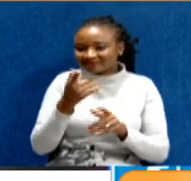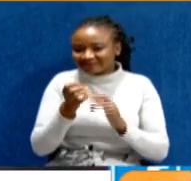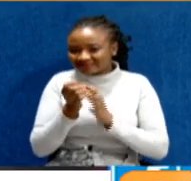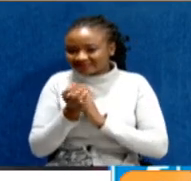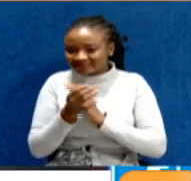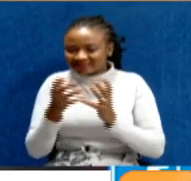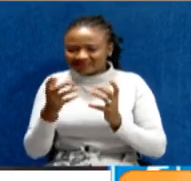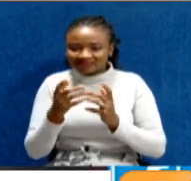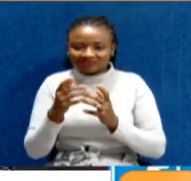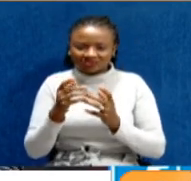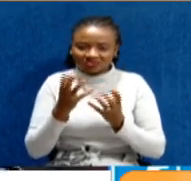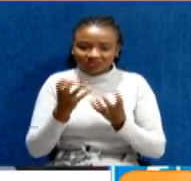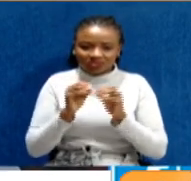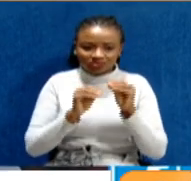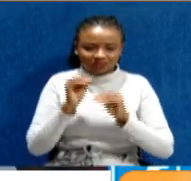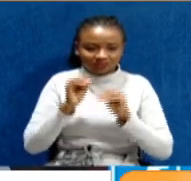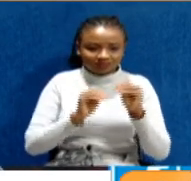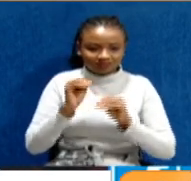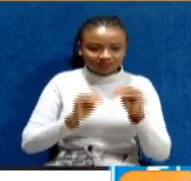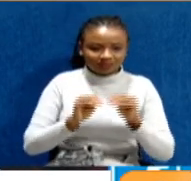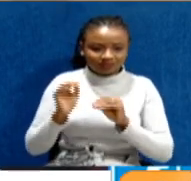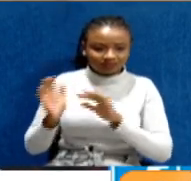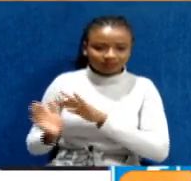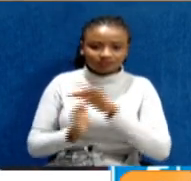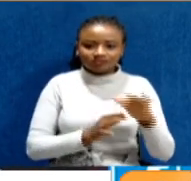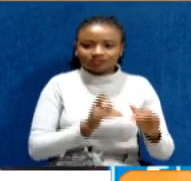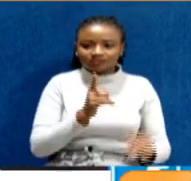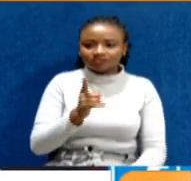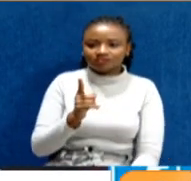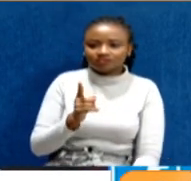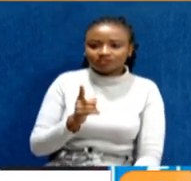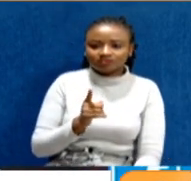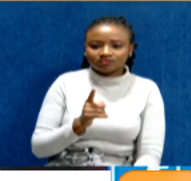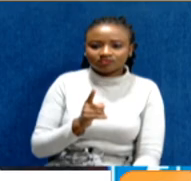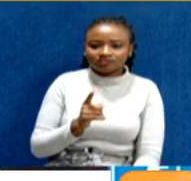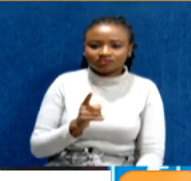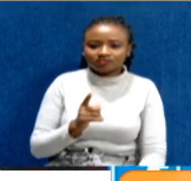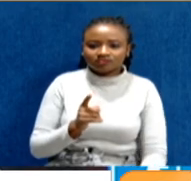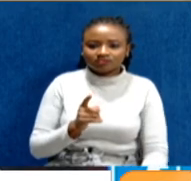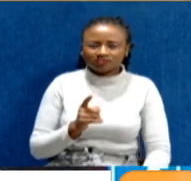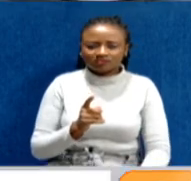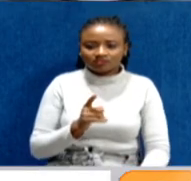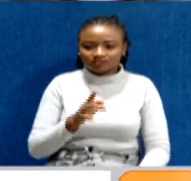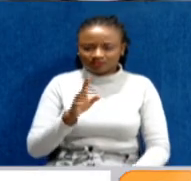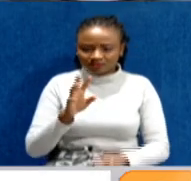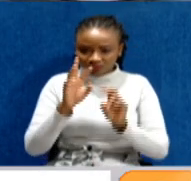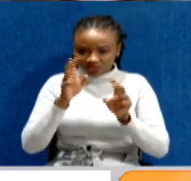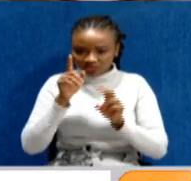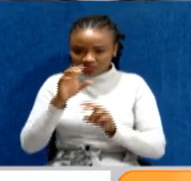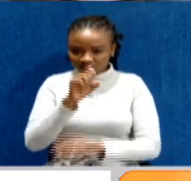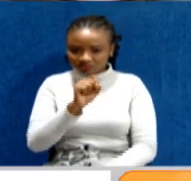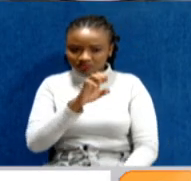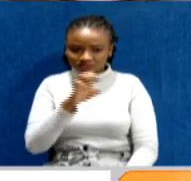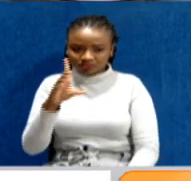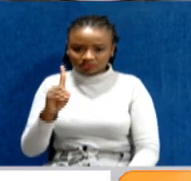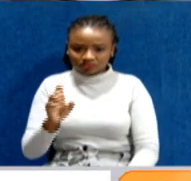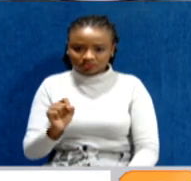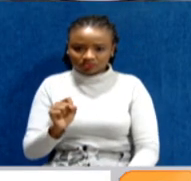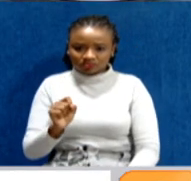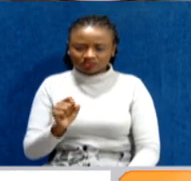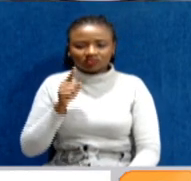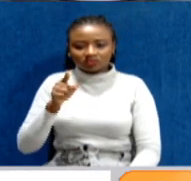gaps that we still need to, yeah, fill. Dr. Mudavi, you want to jump in before I take a quick break? Yeah, I just had a very quick one, yeah, on the issue of seeds. Yes. And Trevor, this is